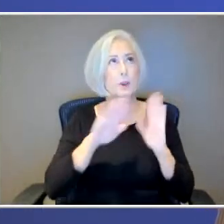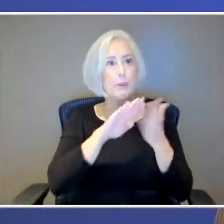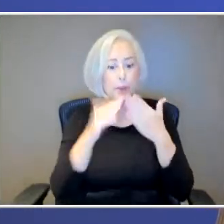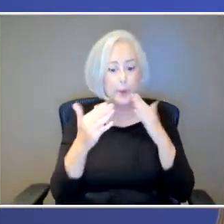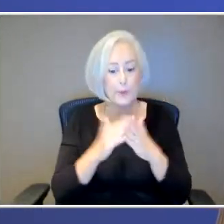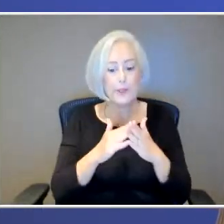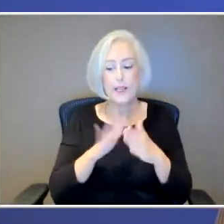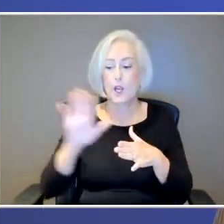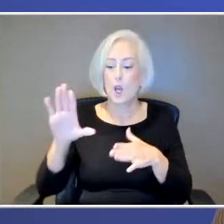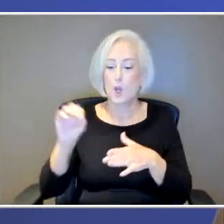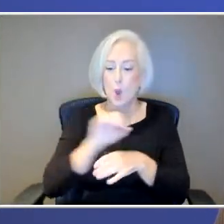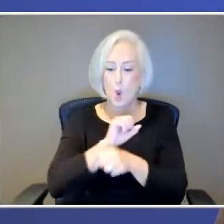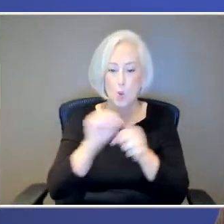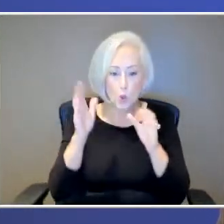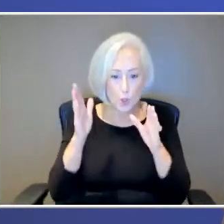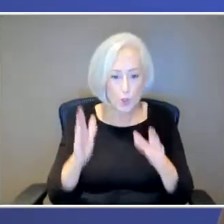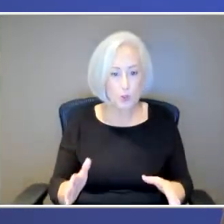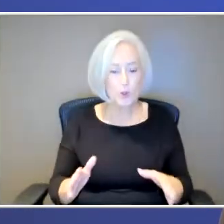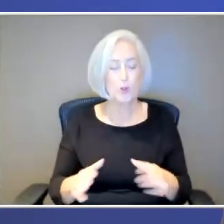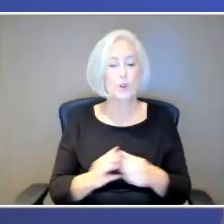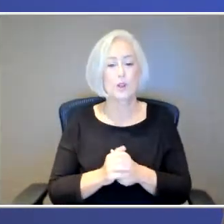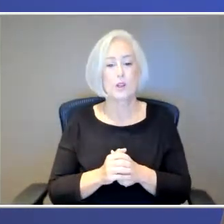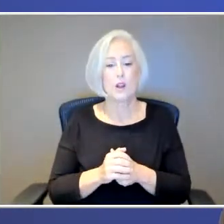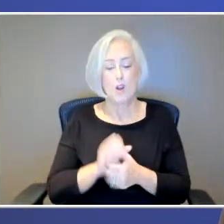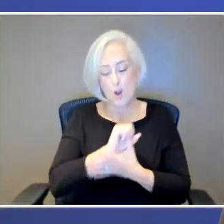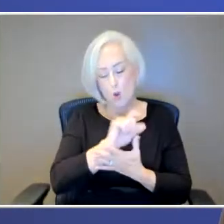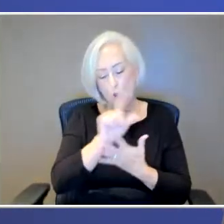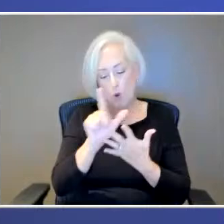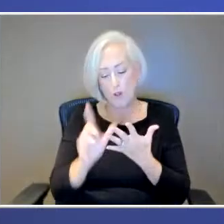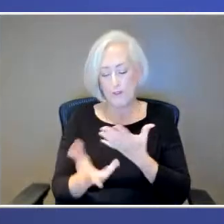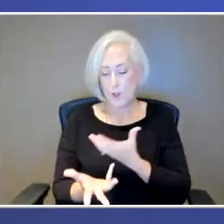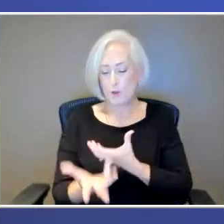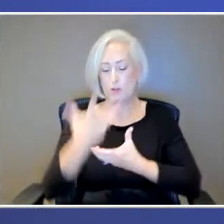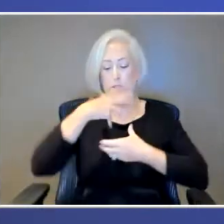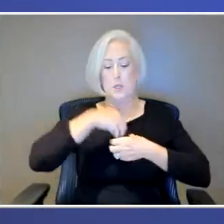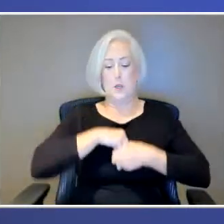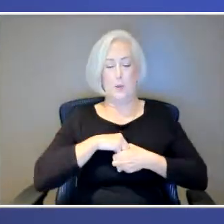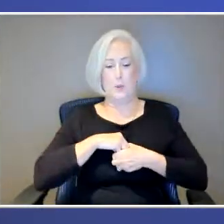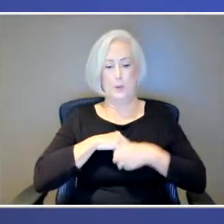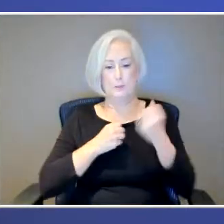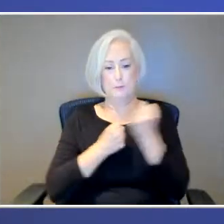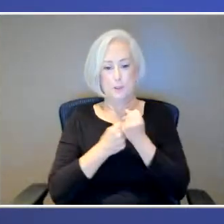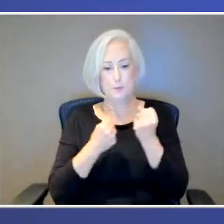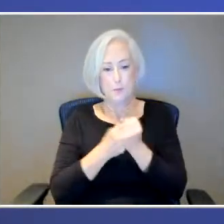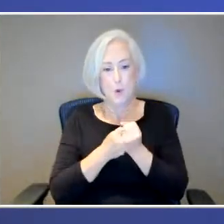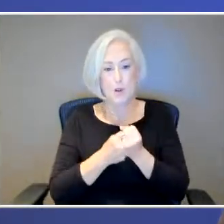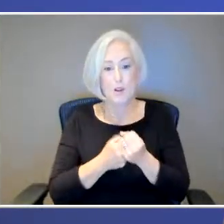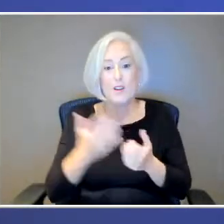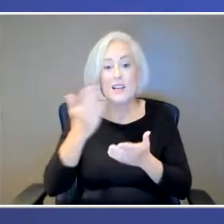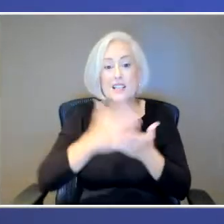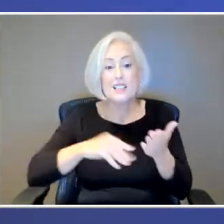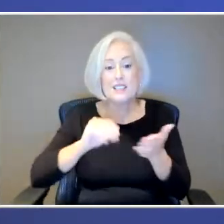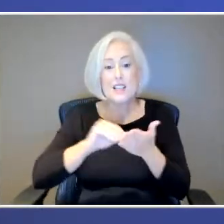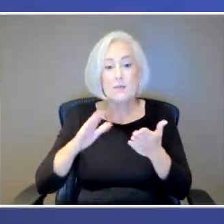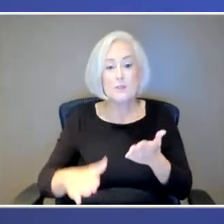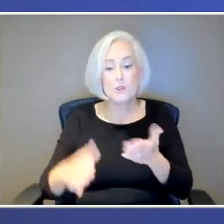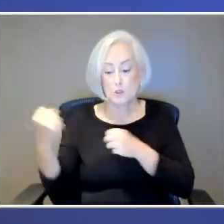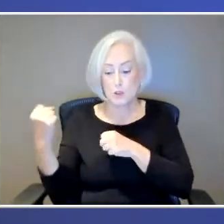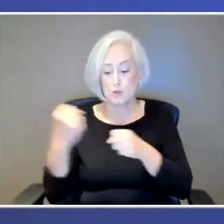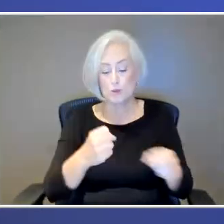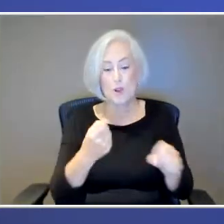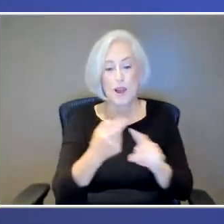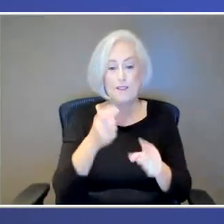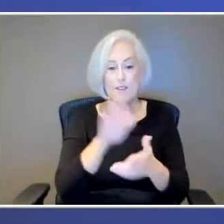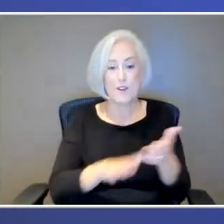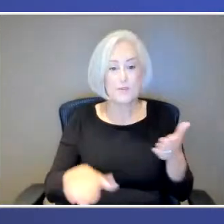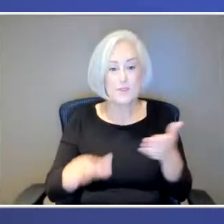with, it's been overwhelming. She had students that were driving back from college that she